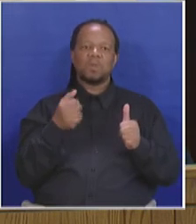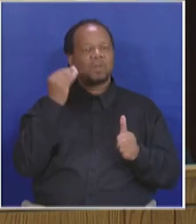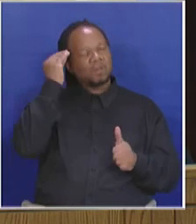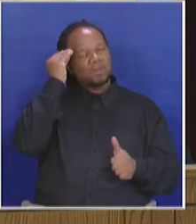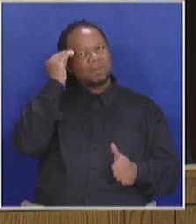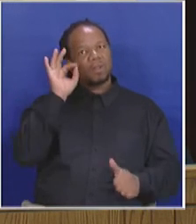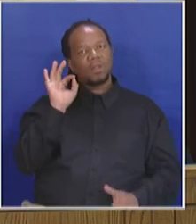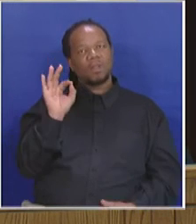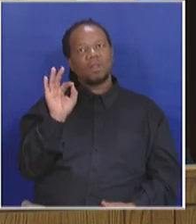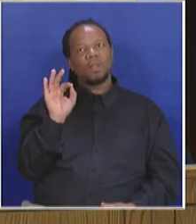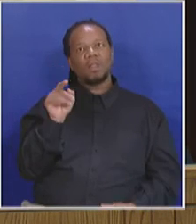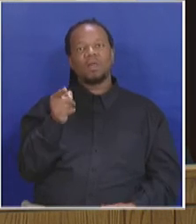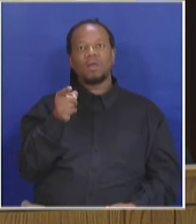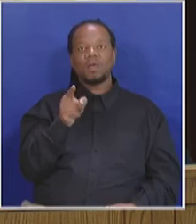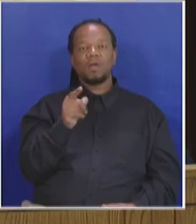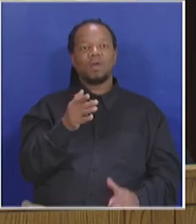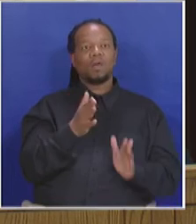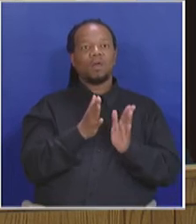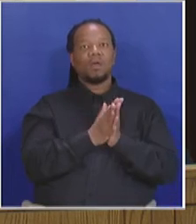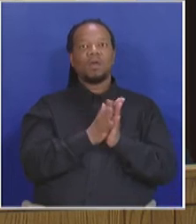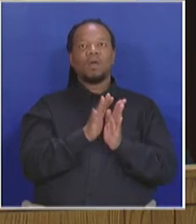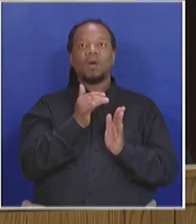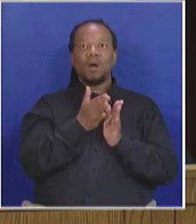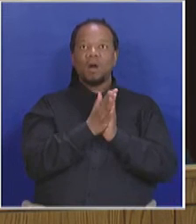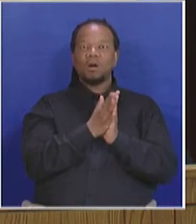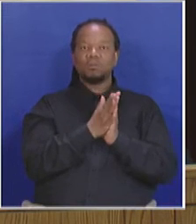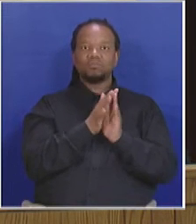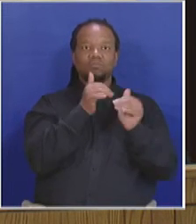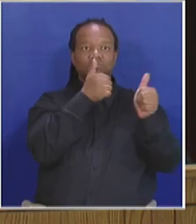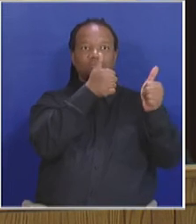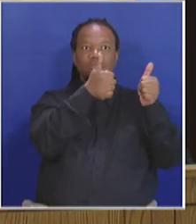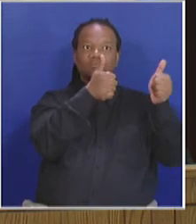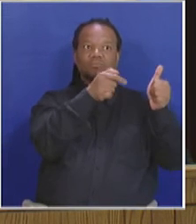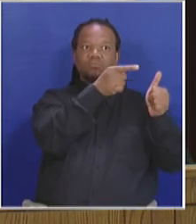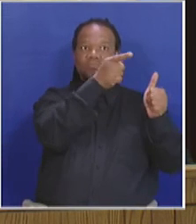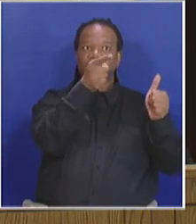She calls on the presiding officers of Parliament as trigger happy.